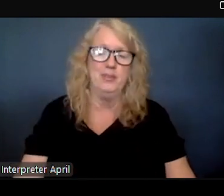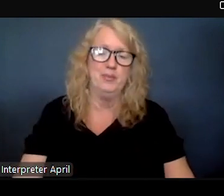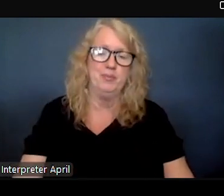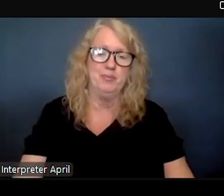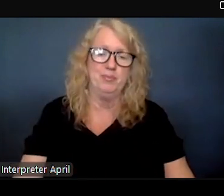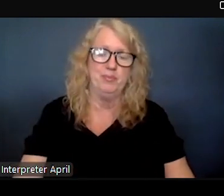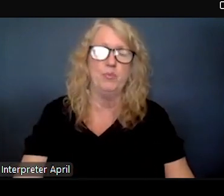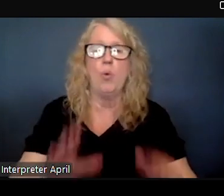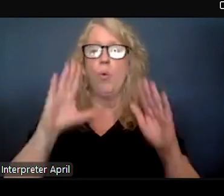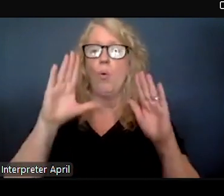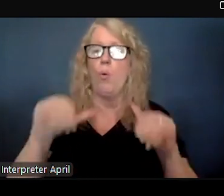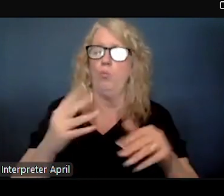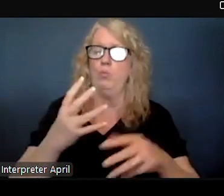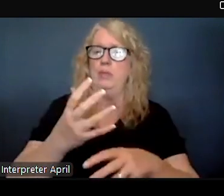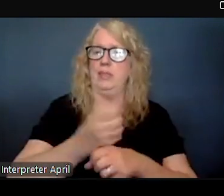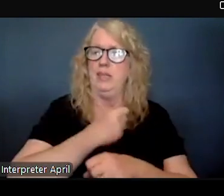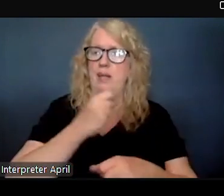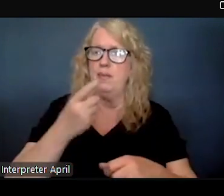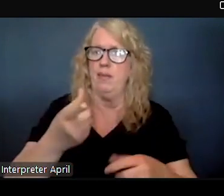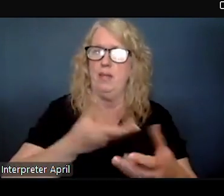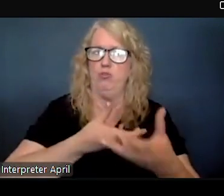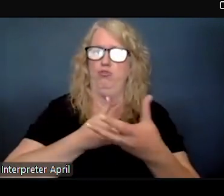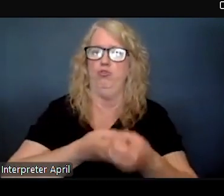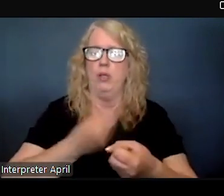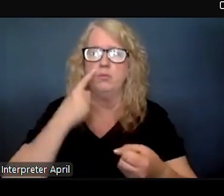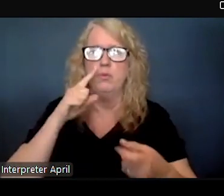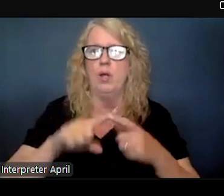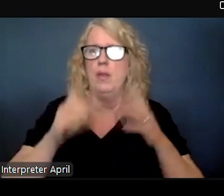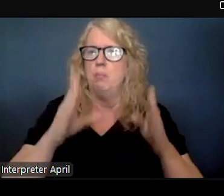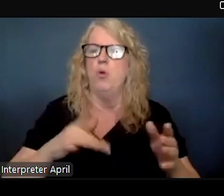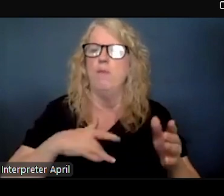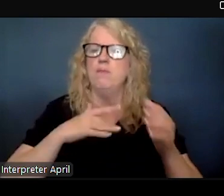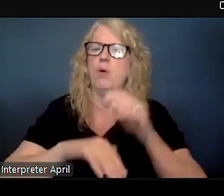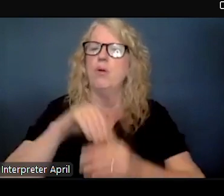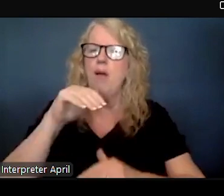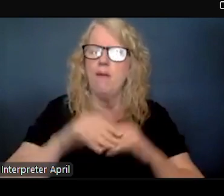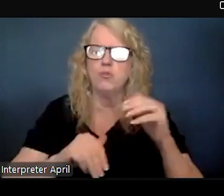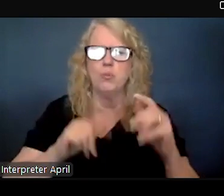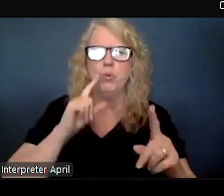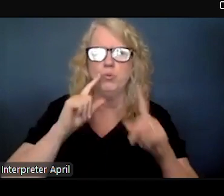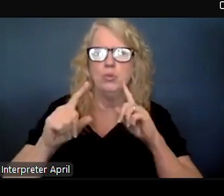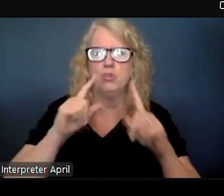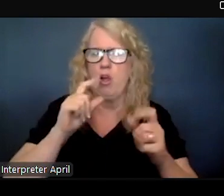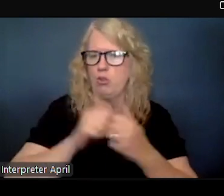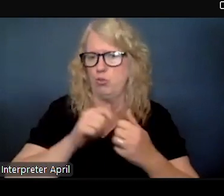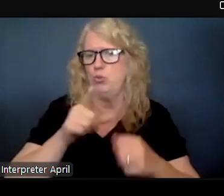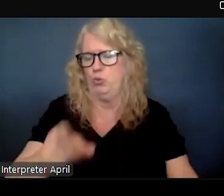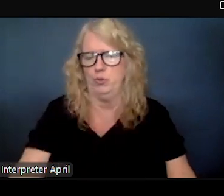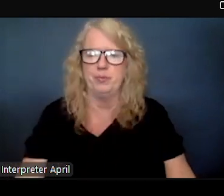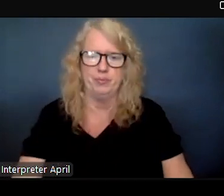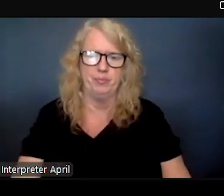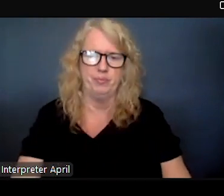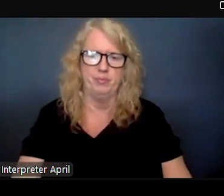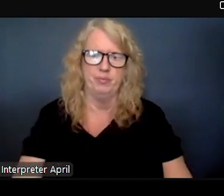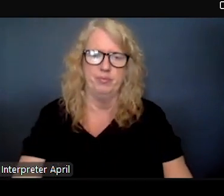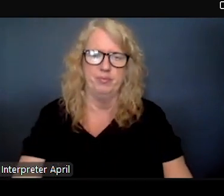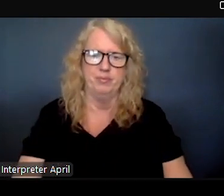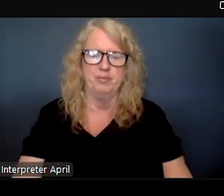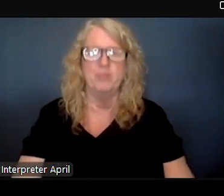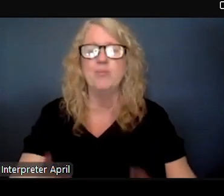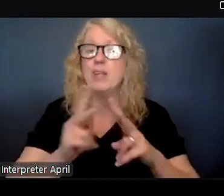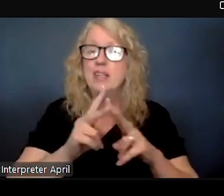and hopefully gain that trust for that person to feel comfortable to talk to you. And then it's